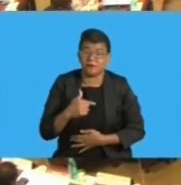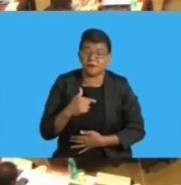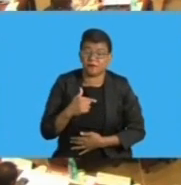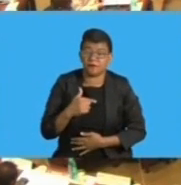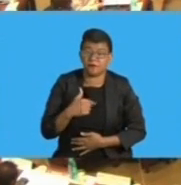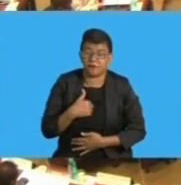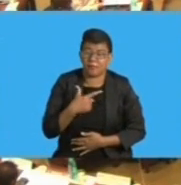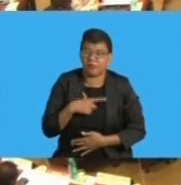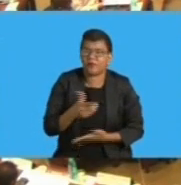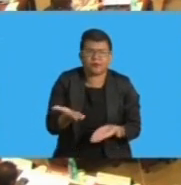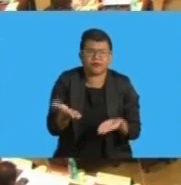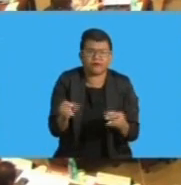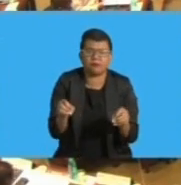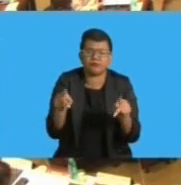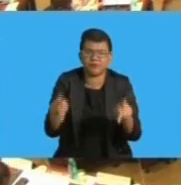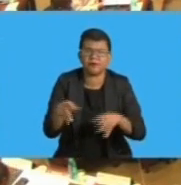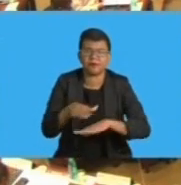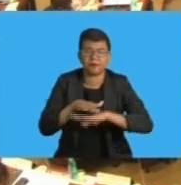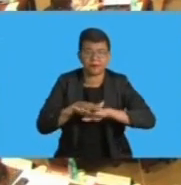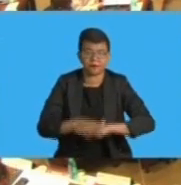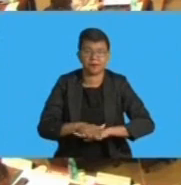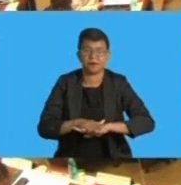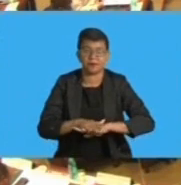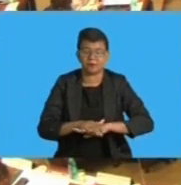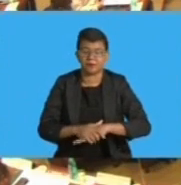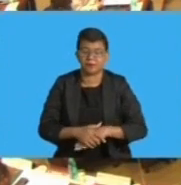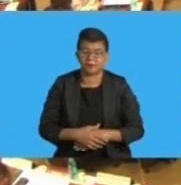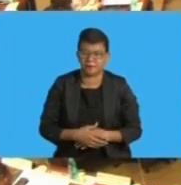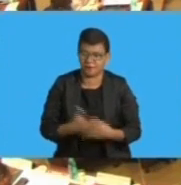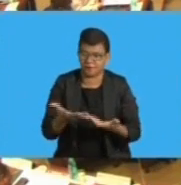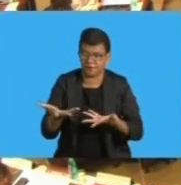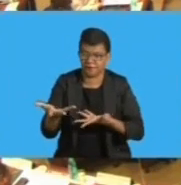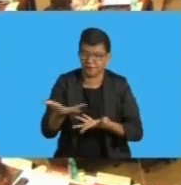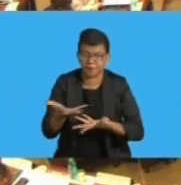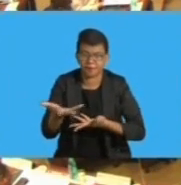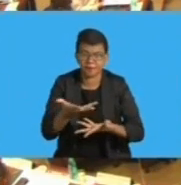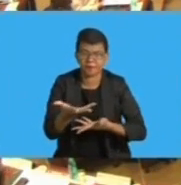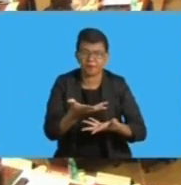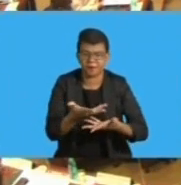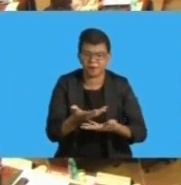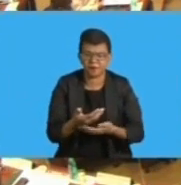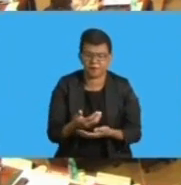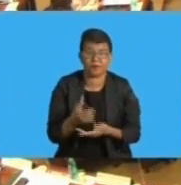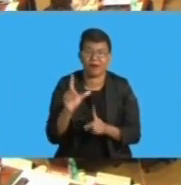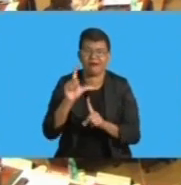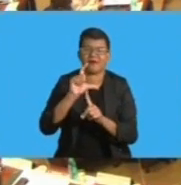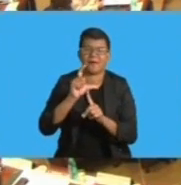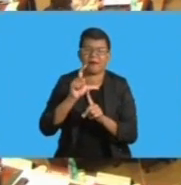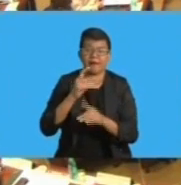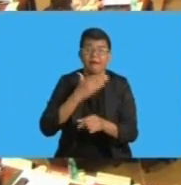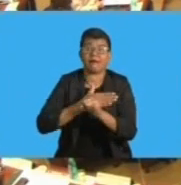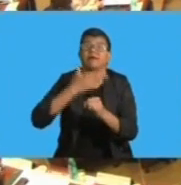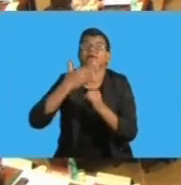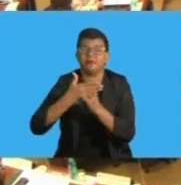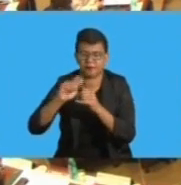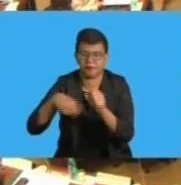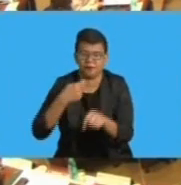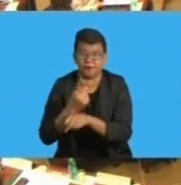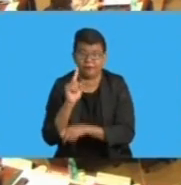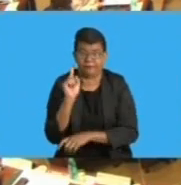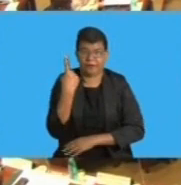Morrison when I visit Canberra at the end of next week. It will be my first official visit to